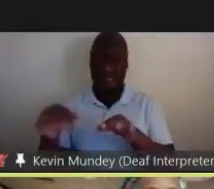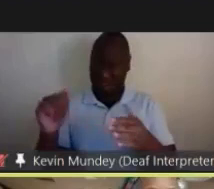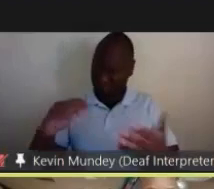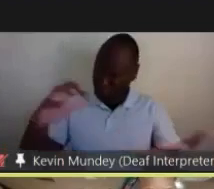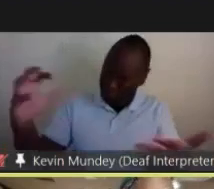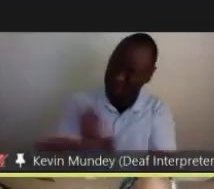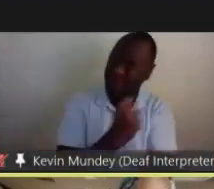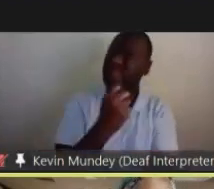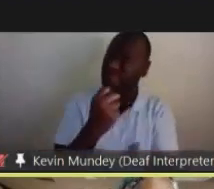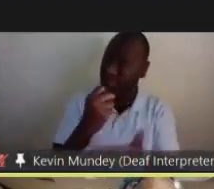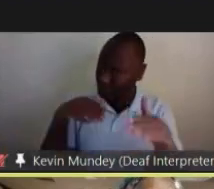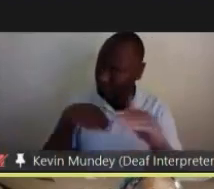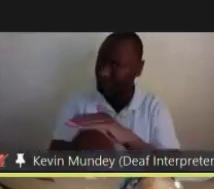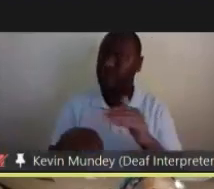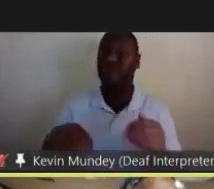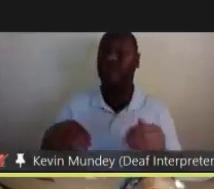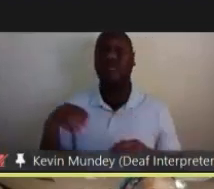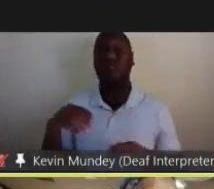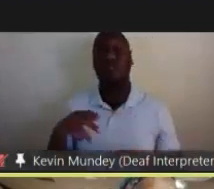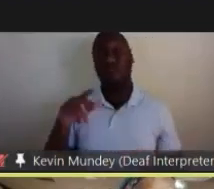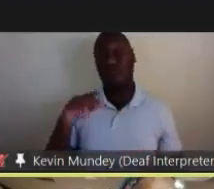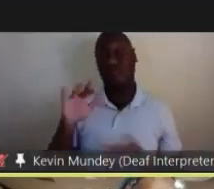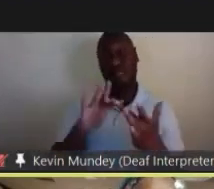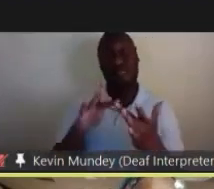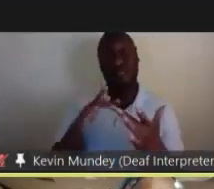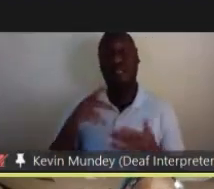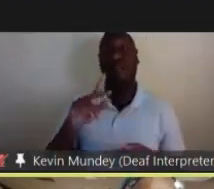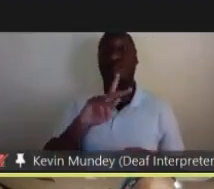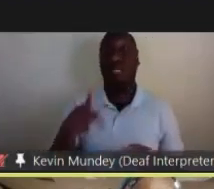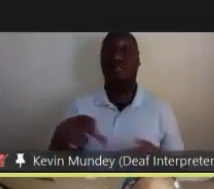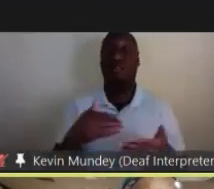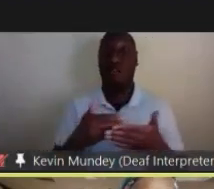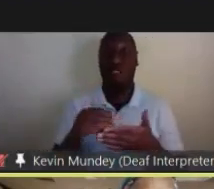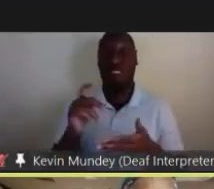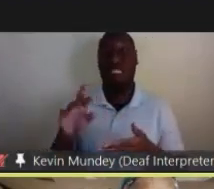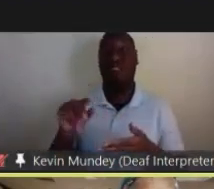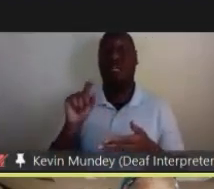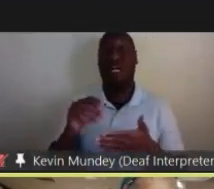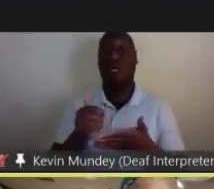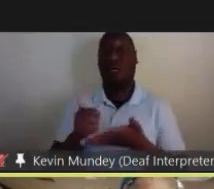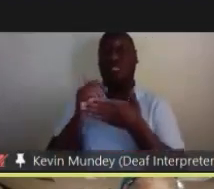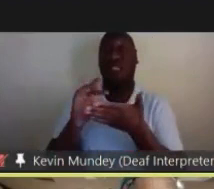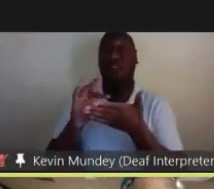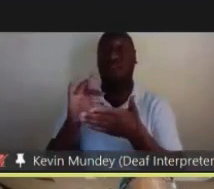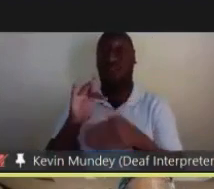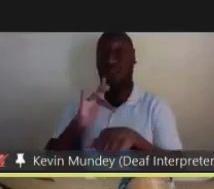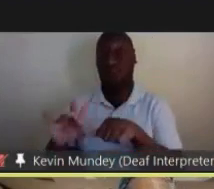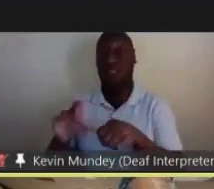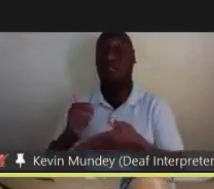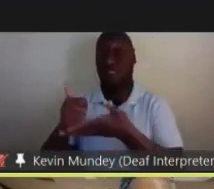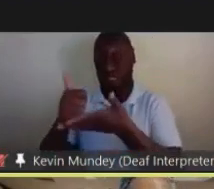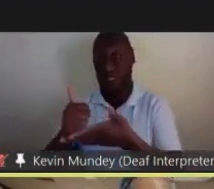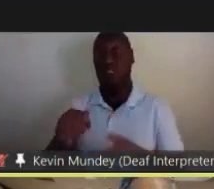contact Philadelphia Infant Toddler Early Intervention at